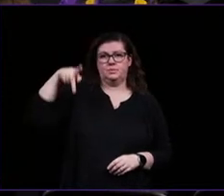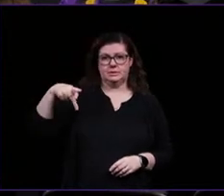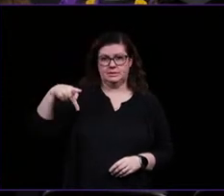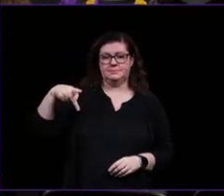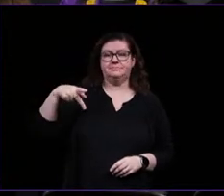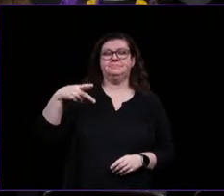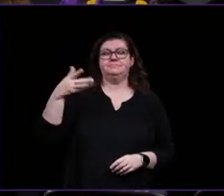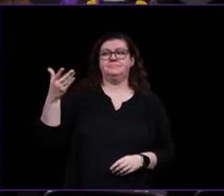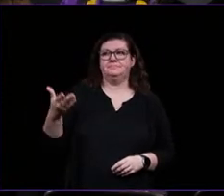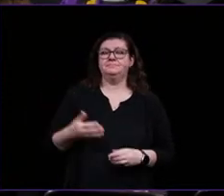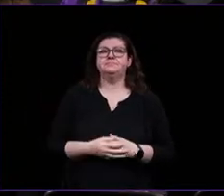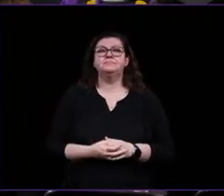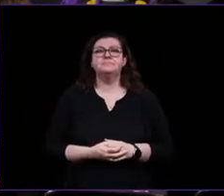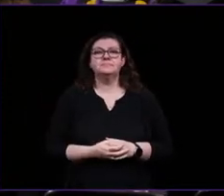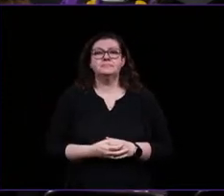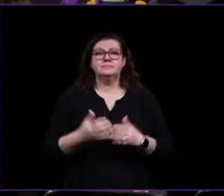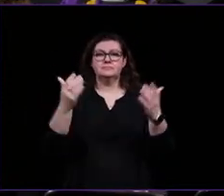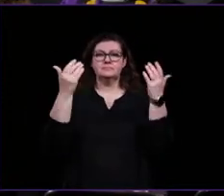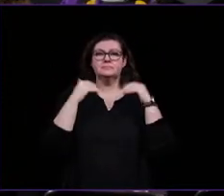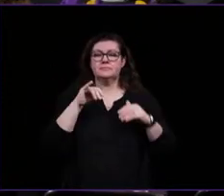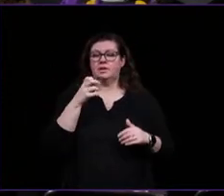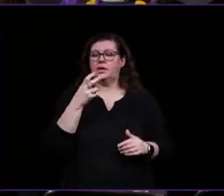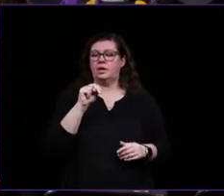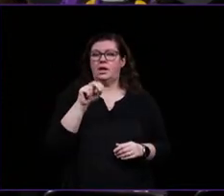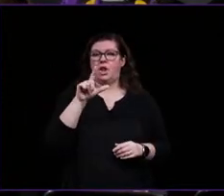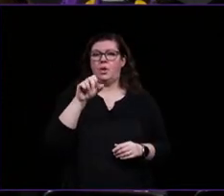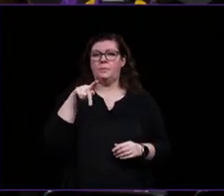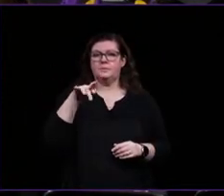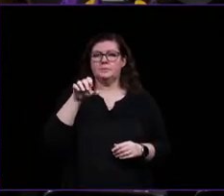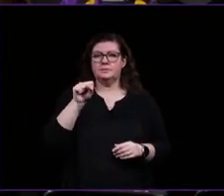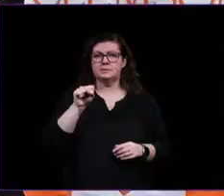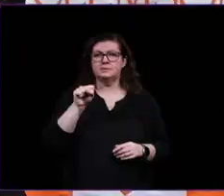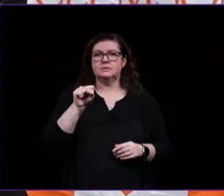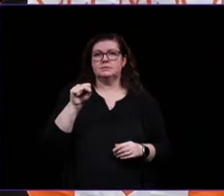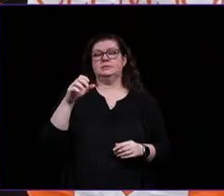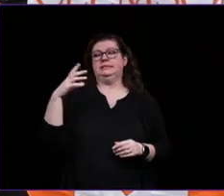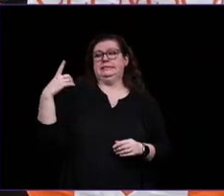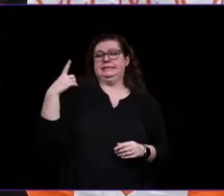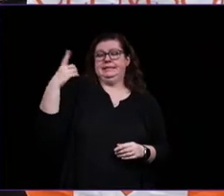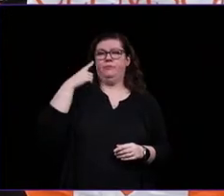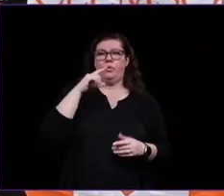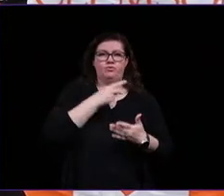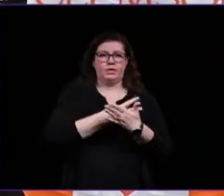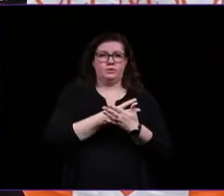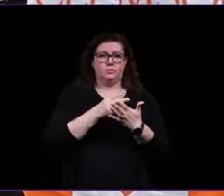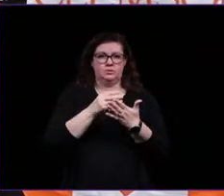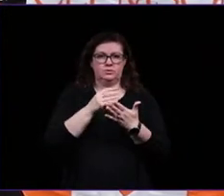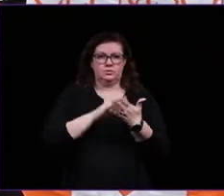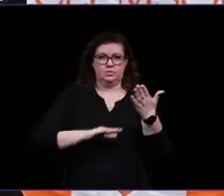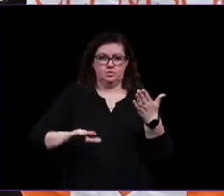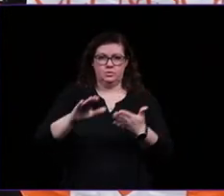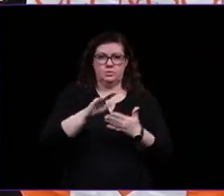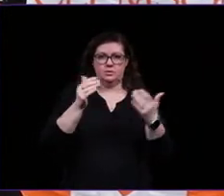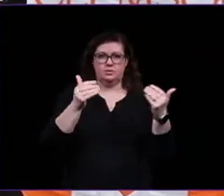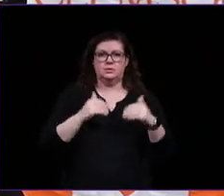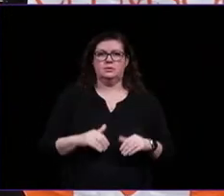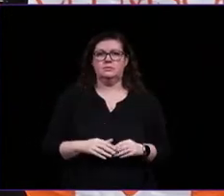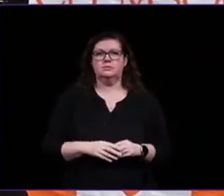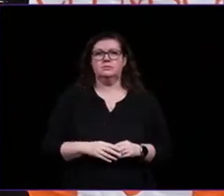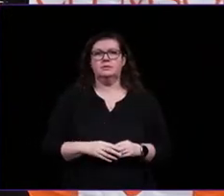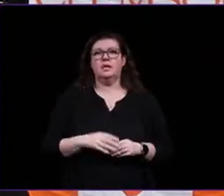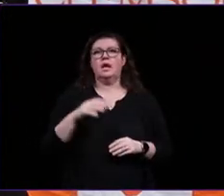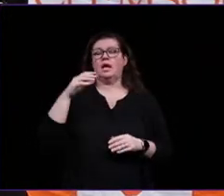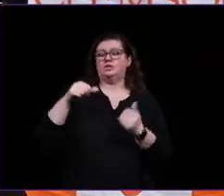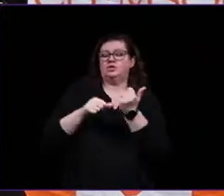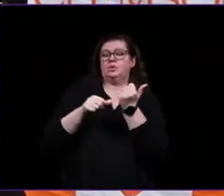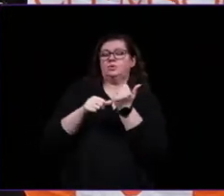and Provost. Dr. John Lopes, Associate Provost and Dean of the Graduate School. Dr. Paulo Agudelo,